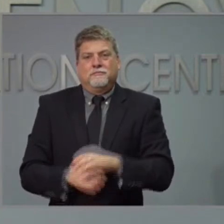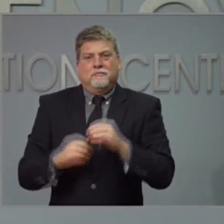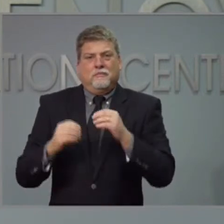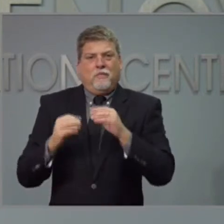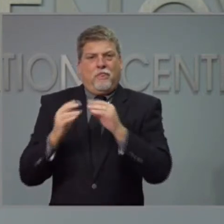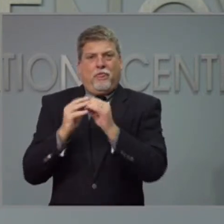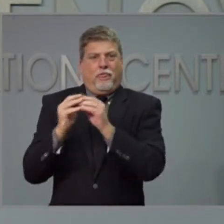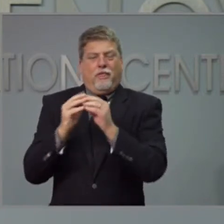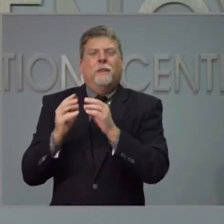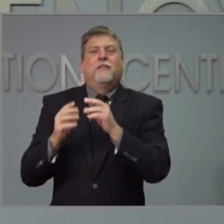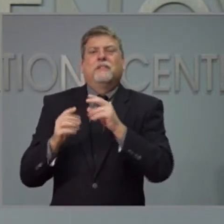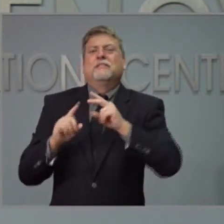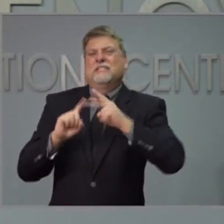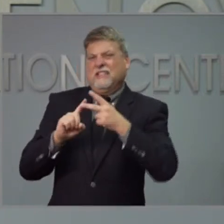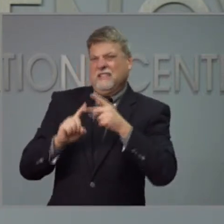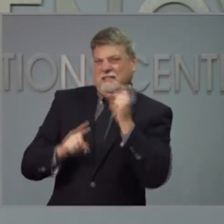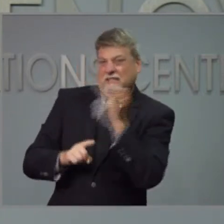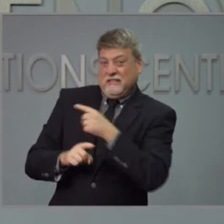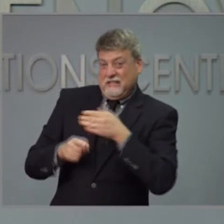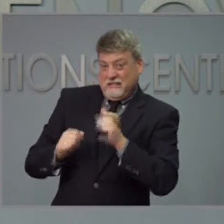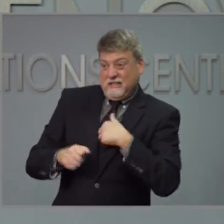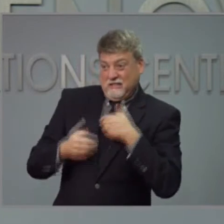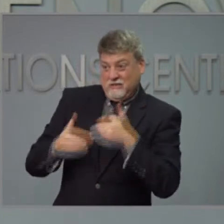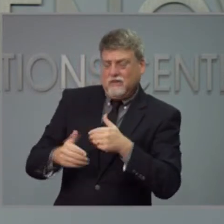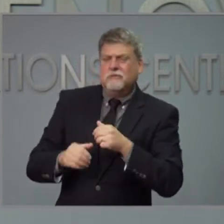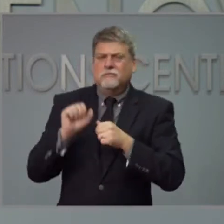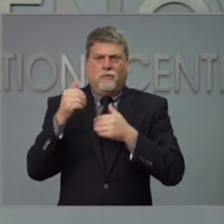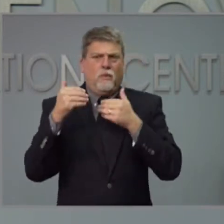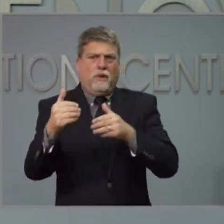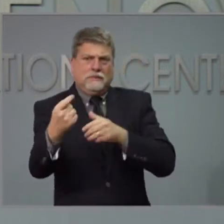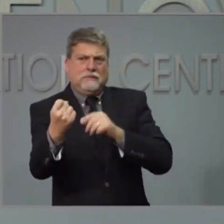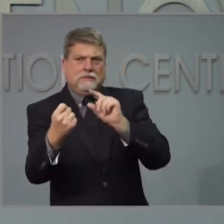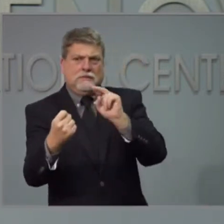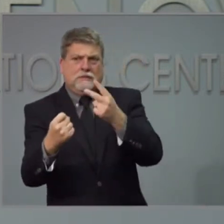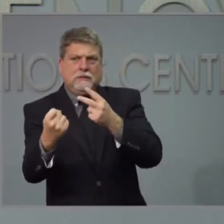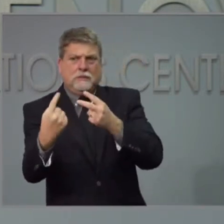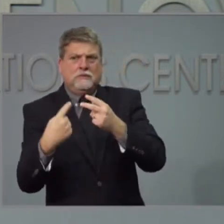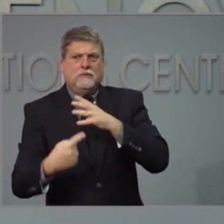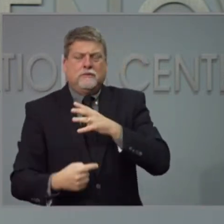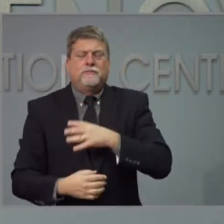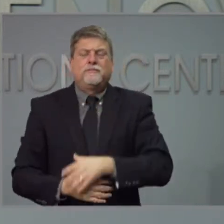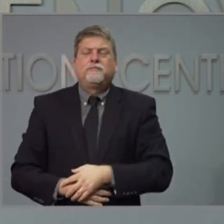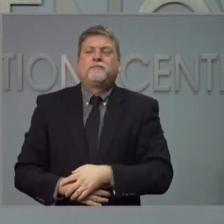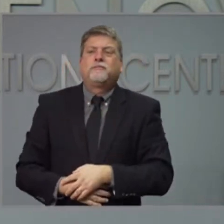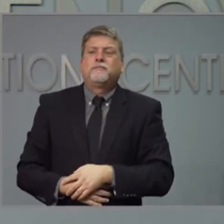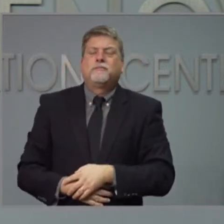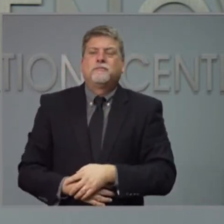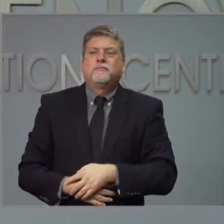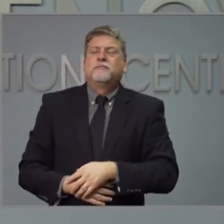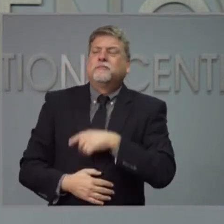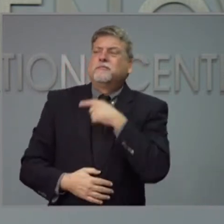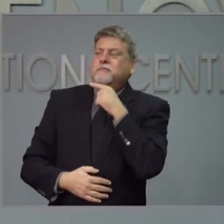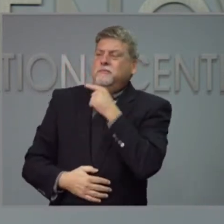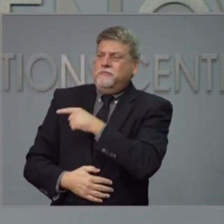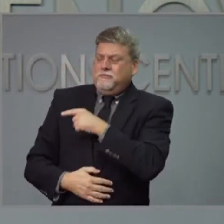had a follow-up as well. Are you still hearing me okay? Yep, go ahead, Brian. Thanks, sorry. You